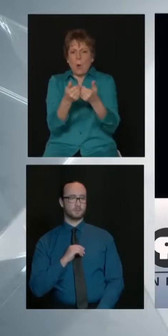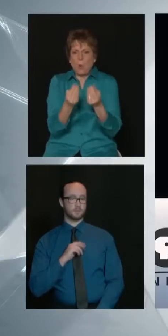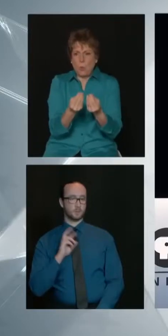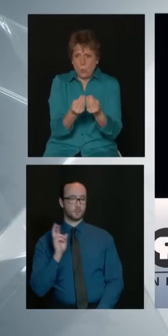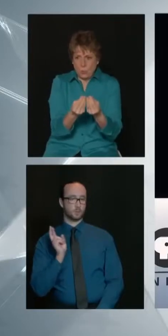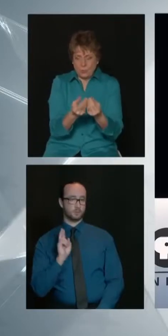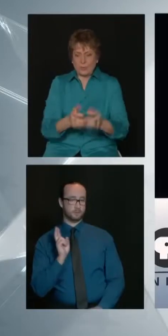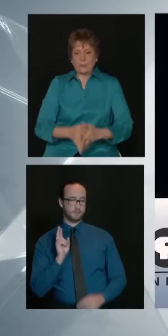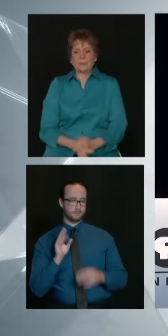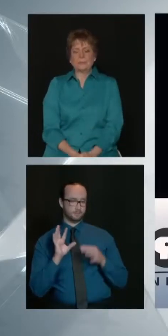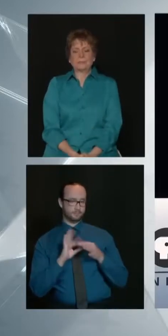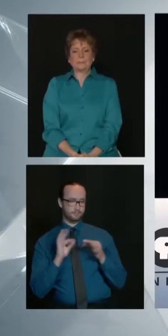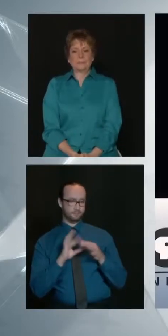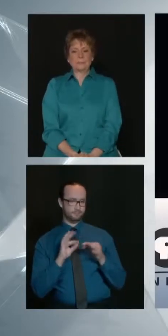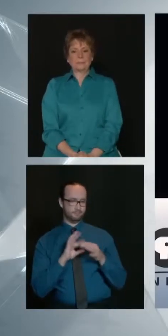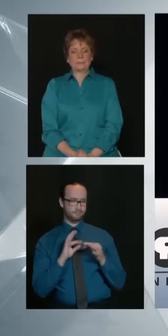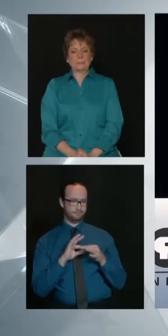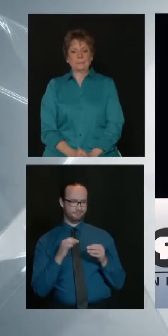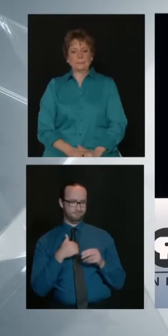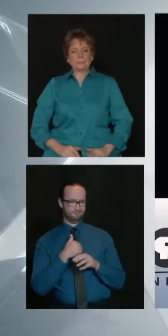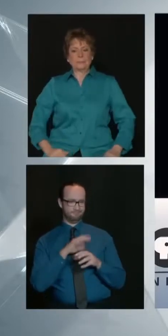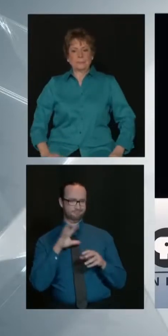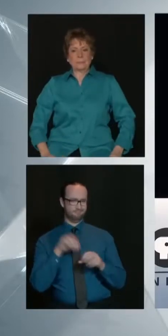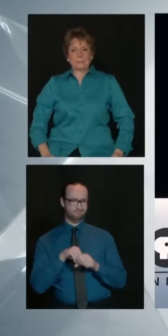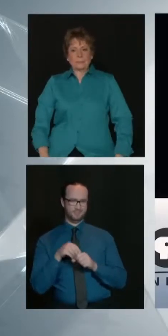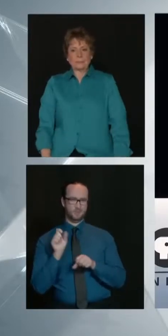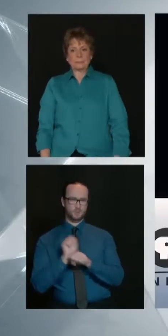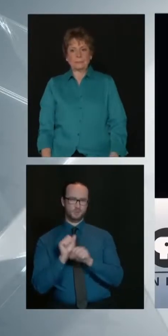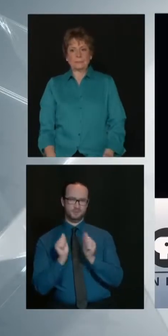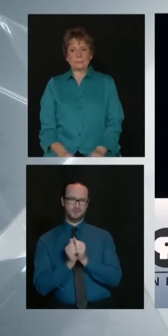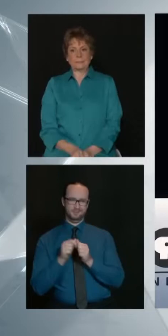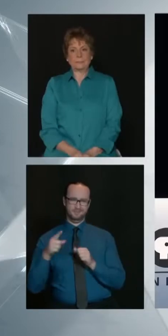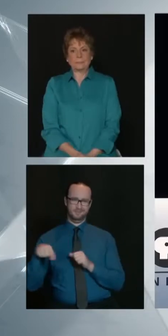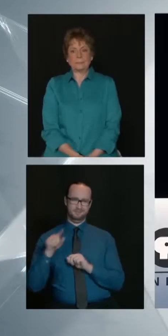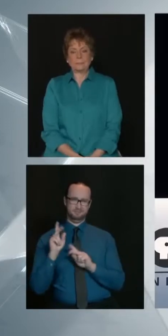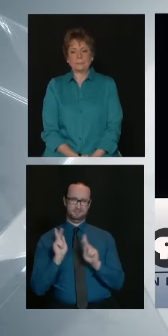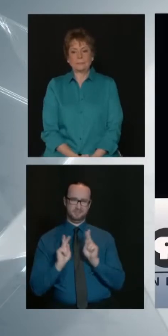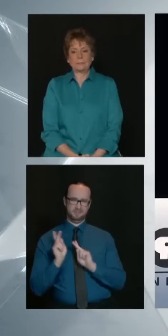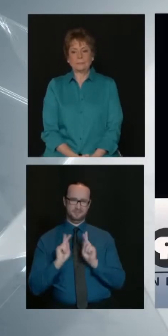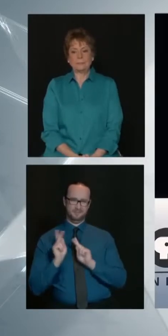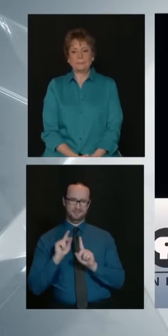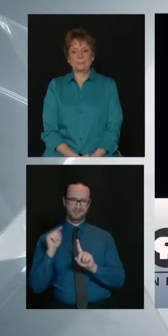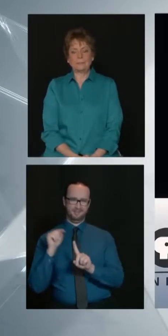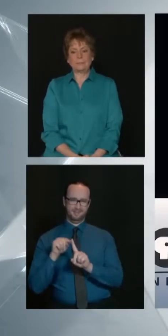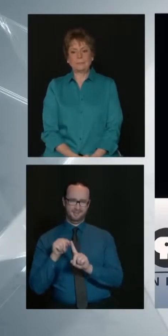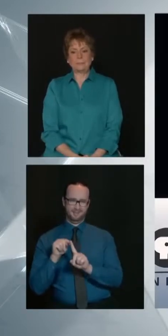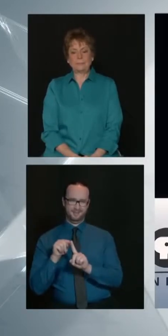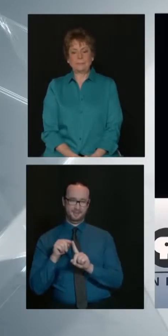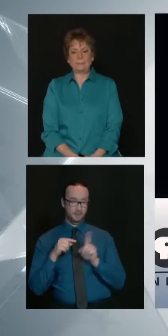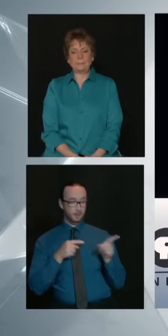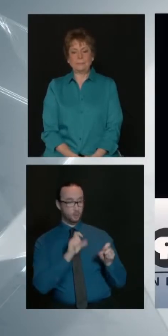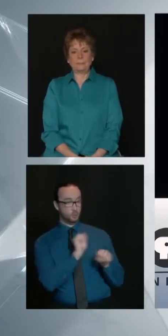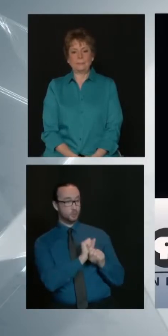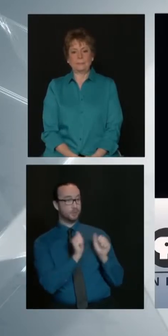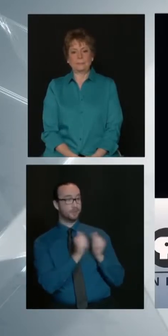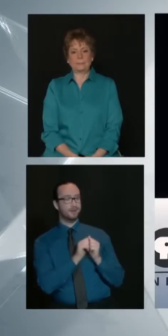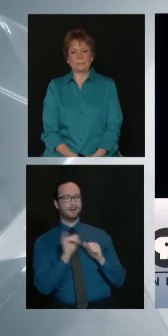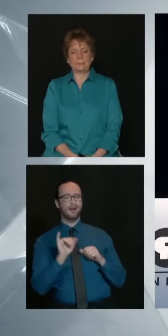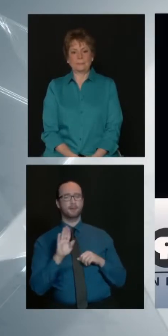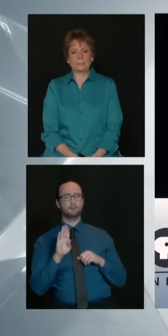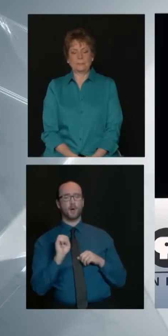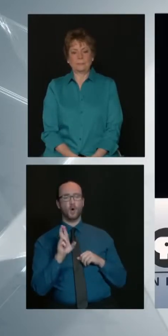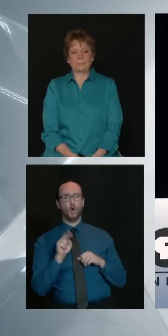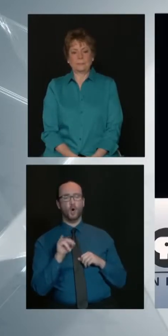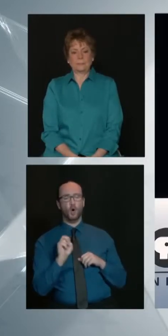Joe Manchin. You can't work with Democrats like Bernie Sanders, Chuck Schumer, Mark Kelly. No, there's something very wrong with people who don't want